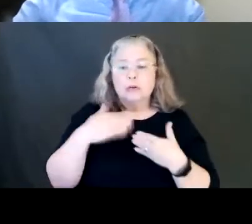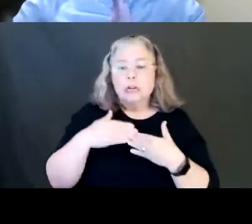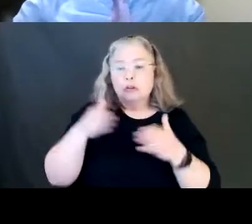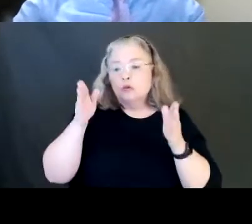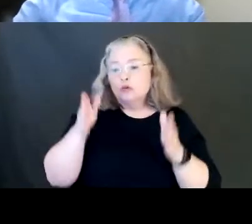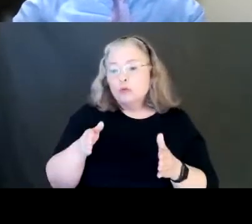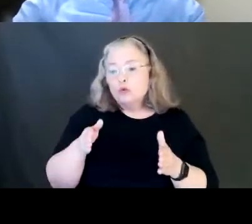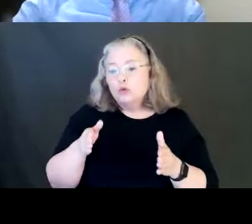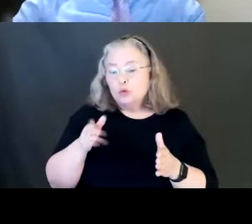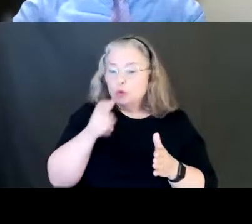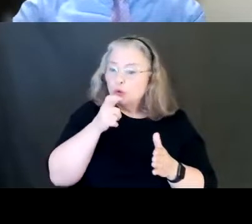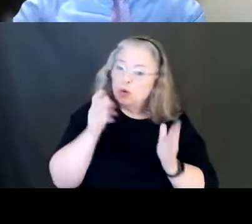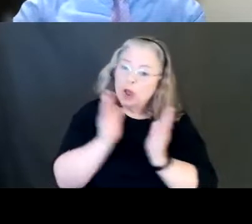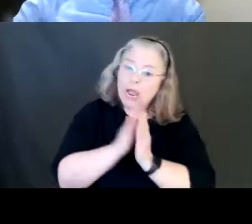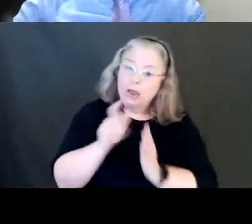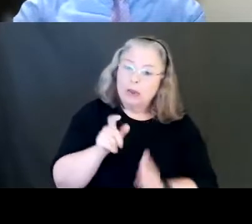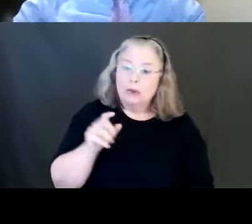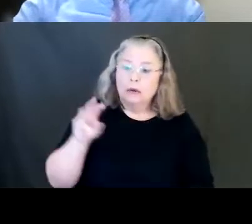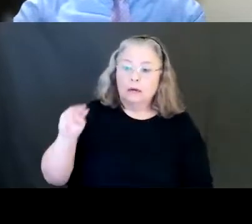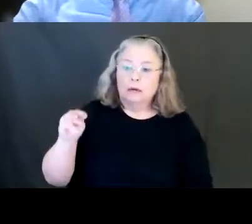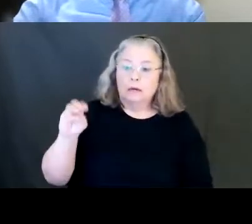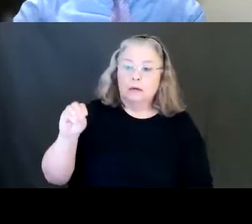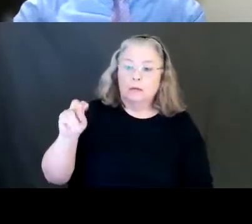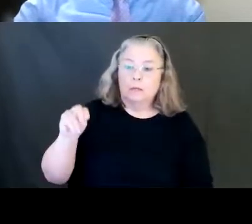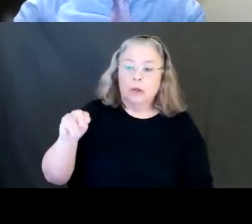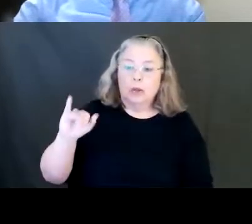person that has asked a question is Monica Belton.